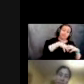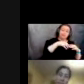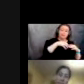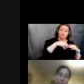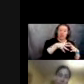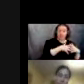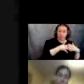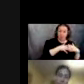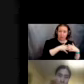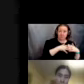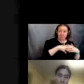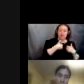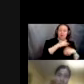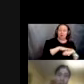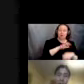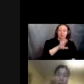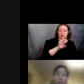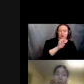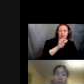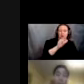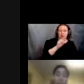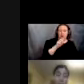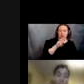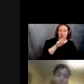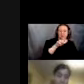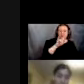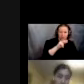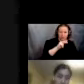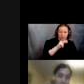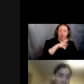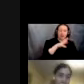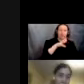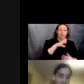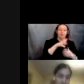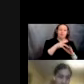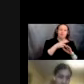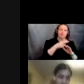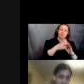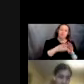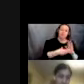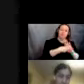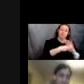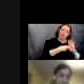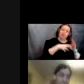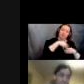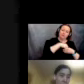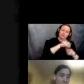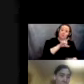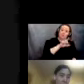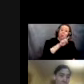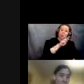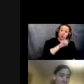the reservation and were actually members of the Lumi tribe. And, you know, the